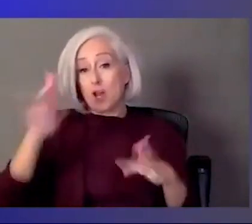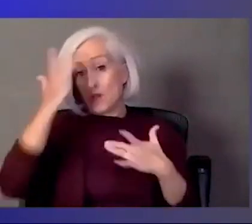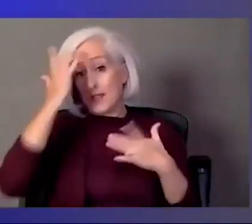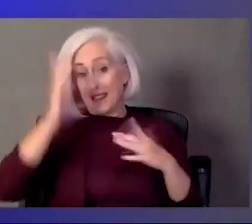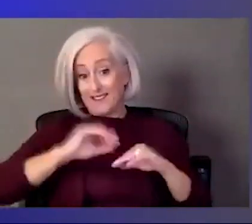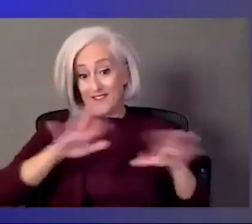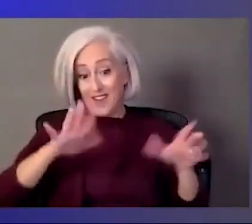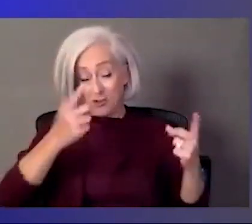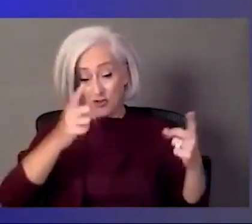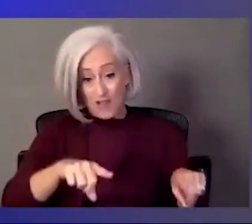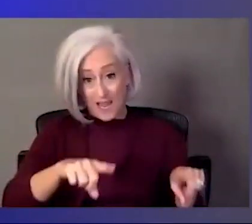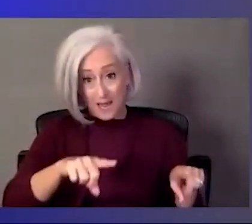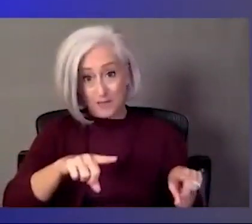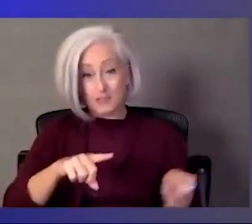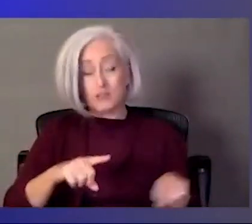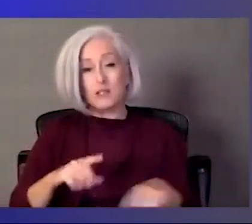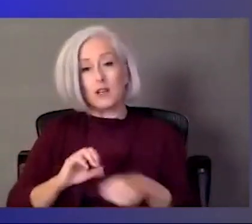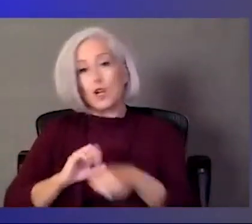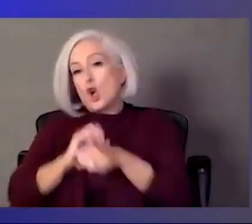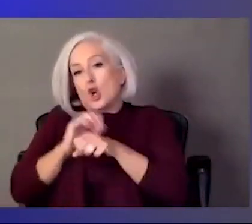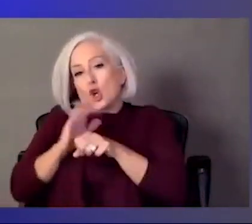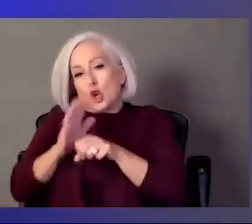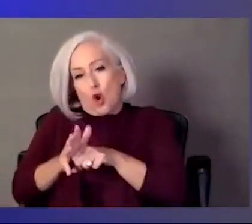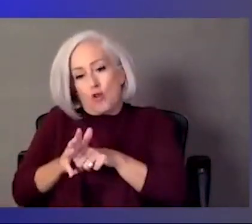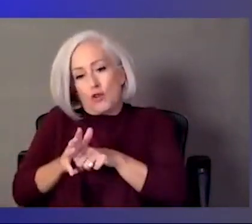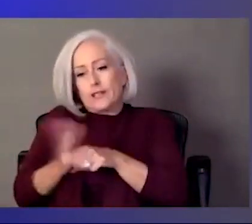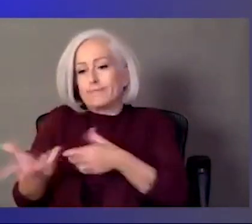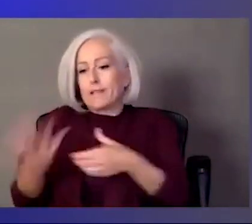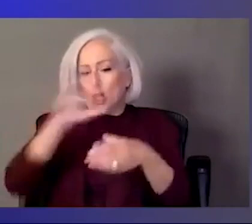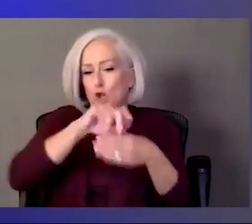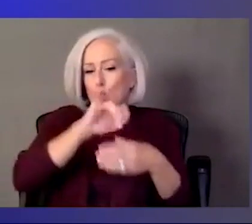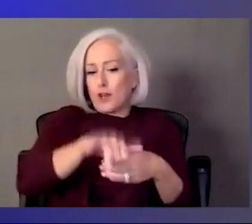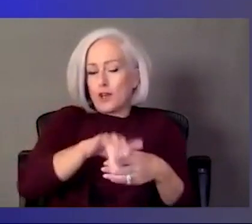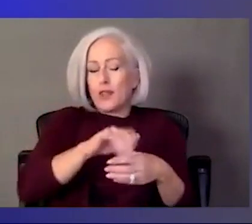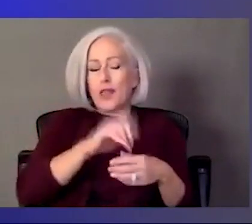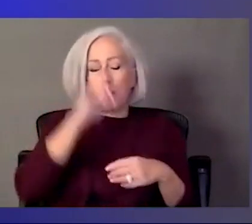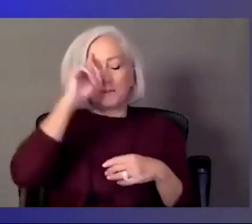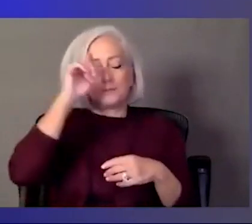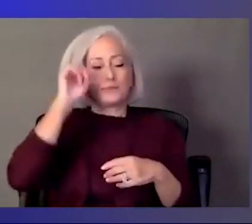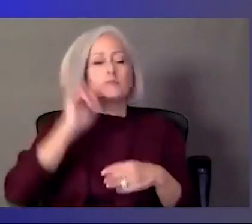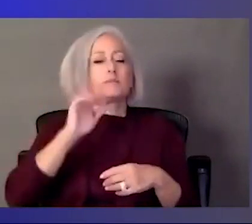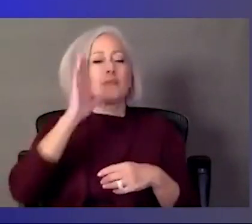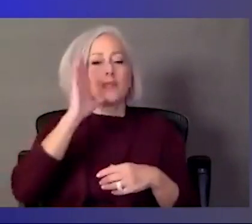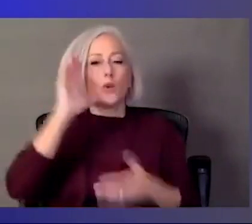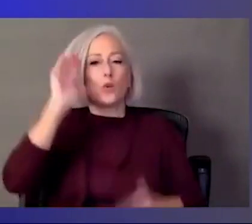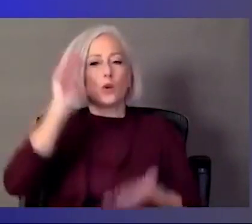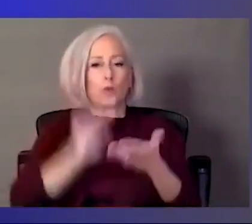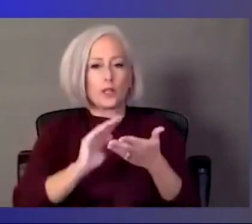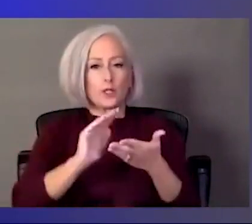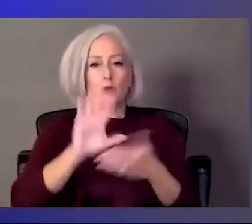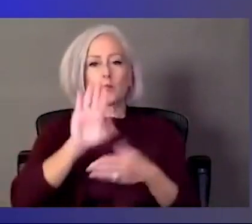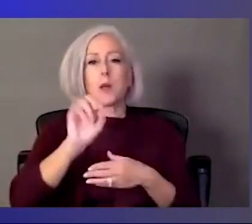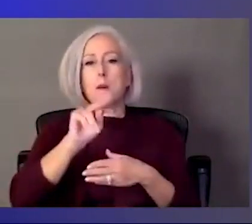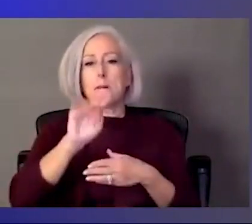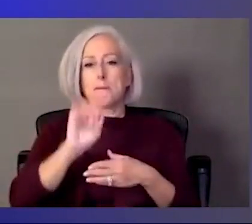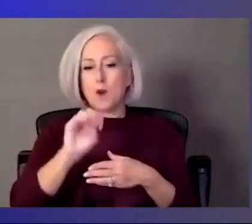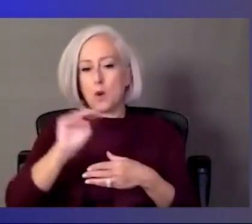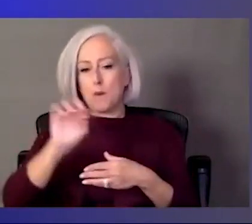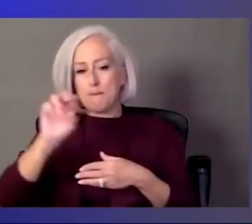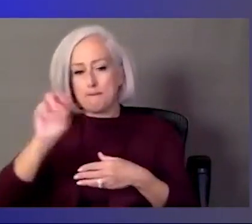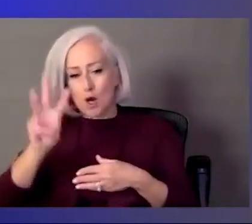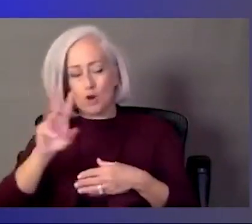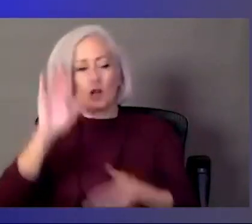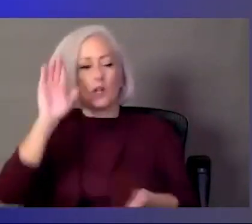certainly COVID is not excluded from this at all. It will suppress the bone marrow, and it will suppress the blood counts and increase the risk for